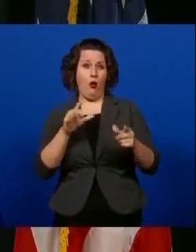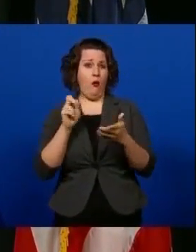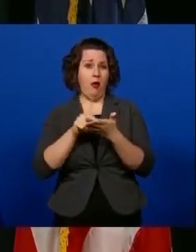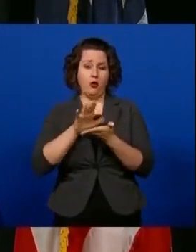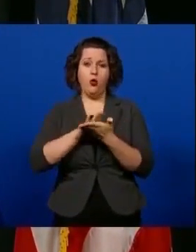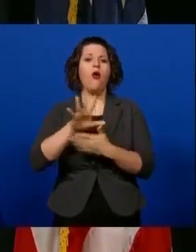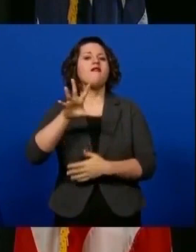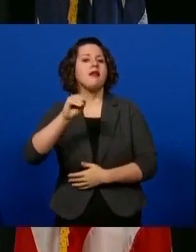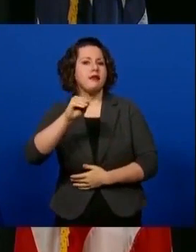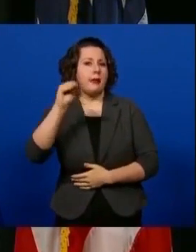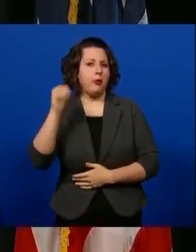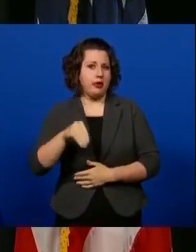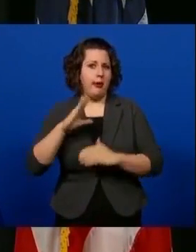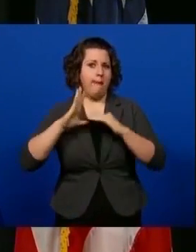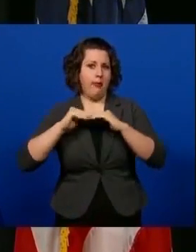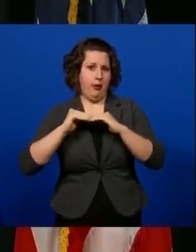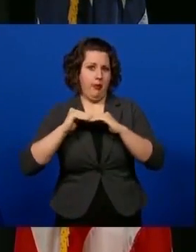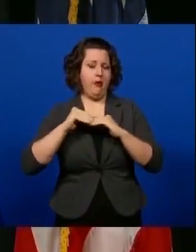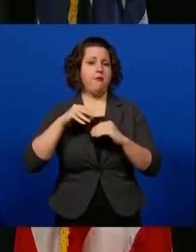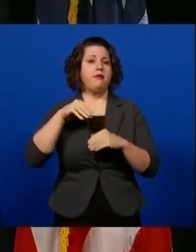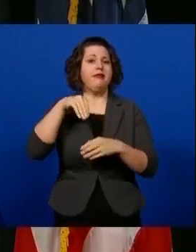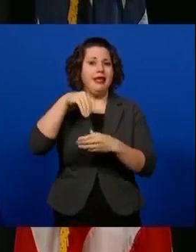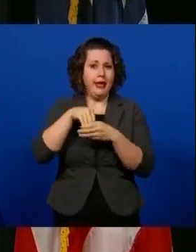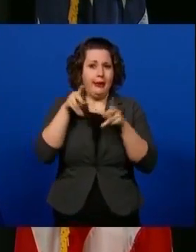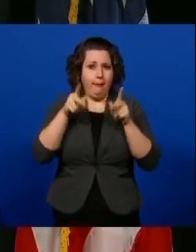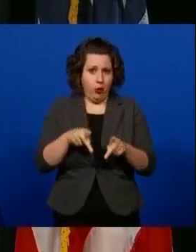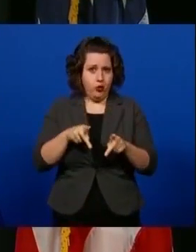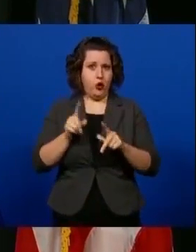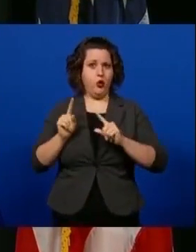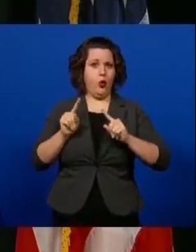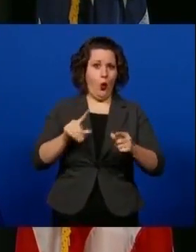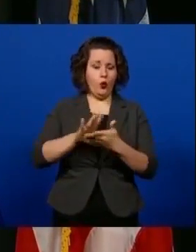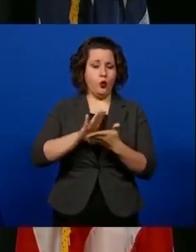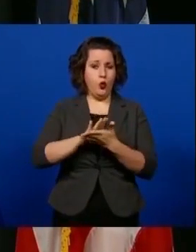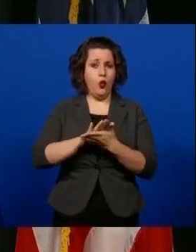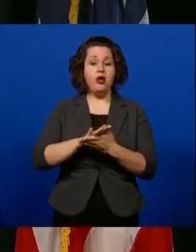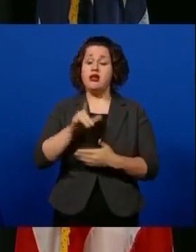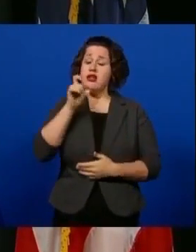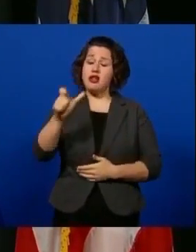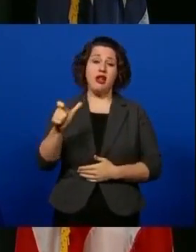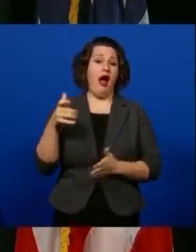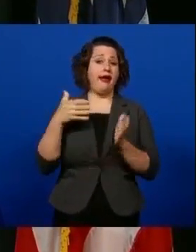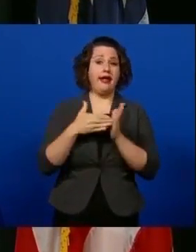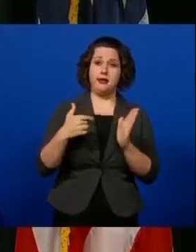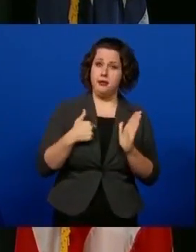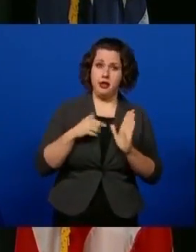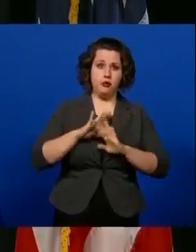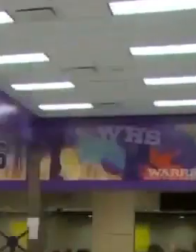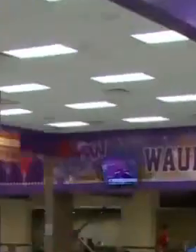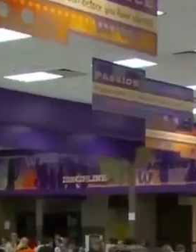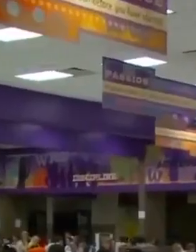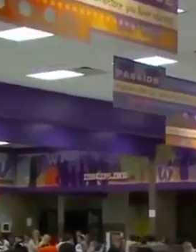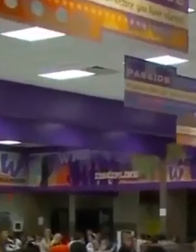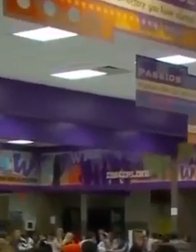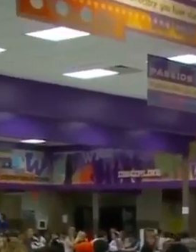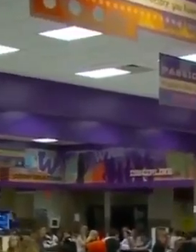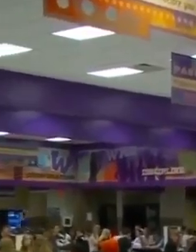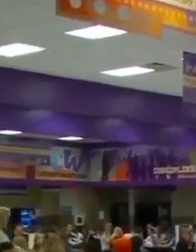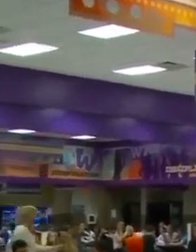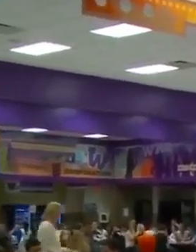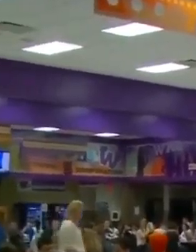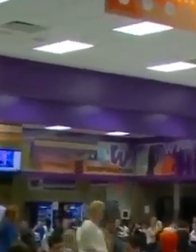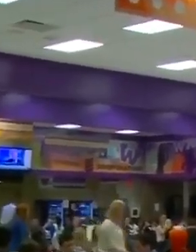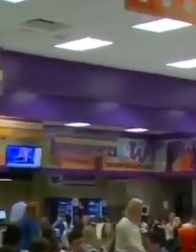least 50% in-person instruction are not defying me. They're defying the law. And with their